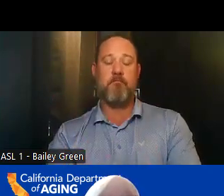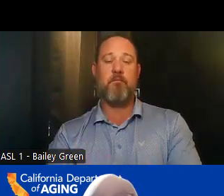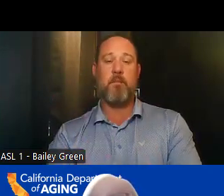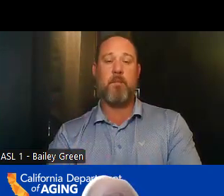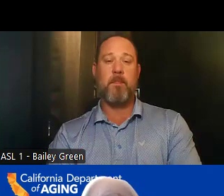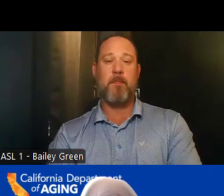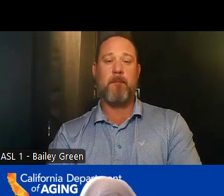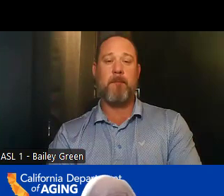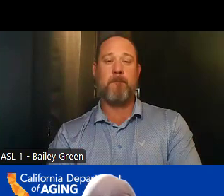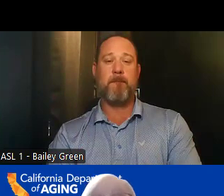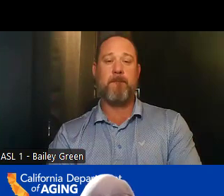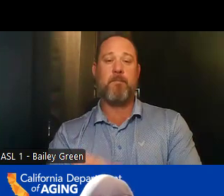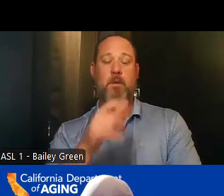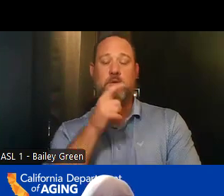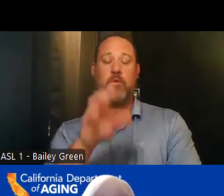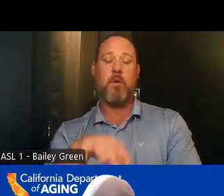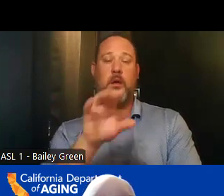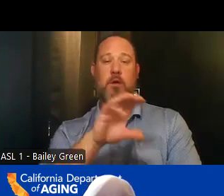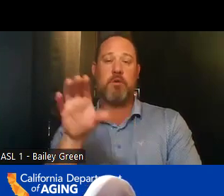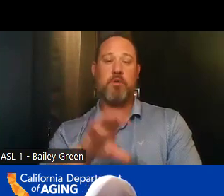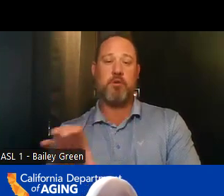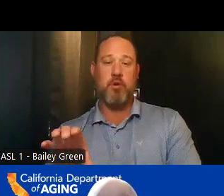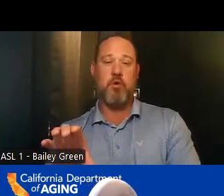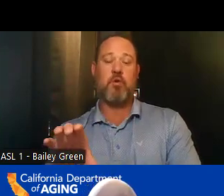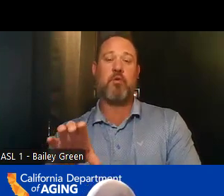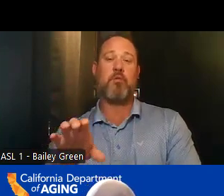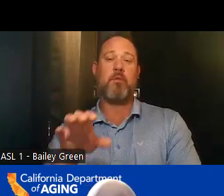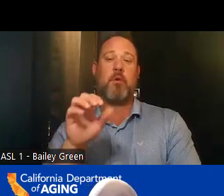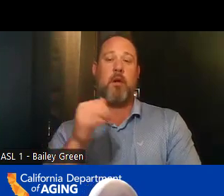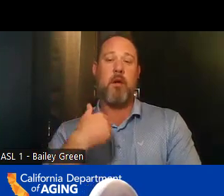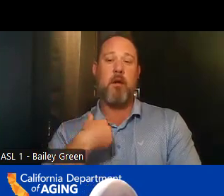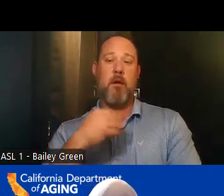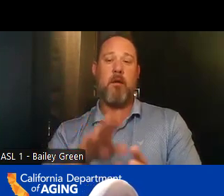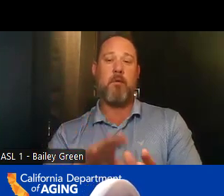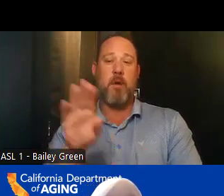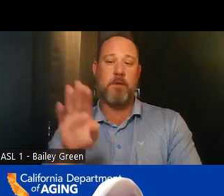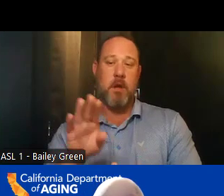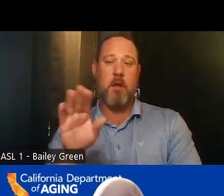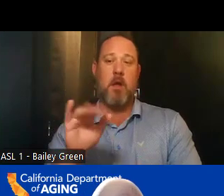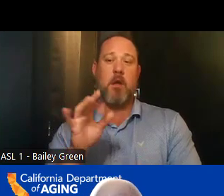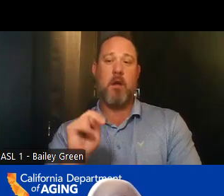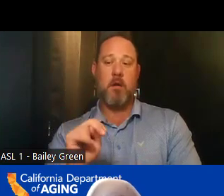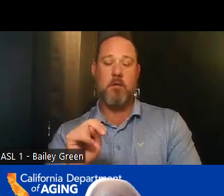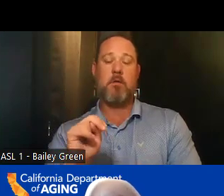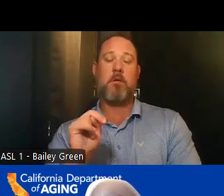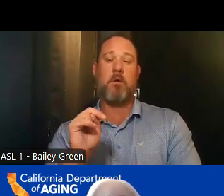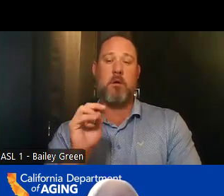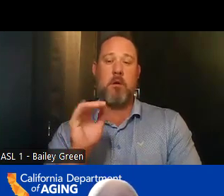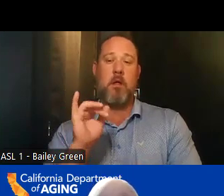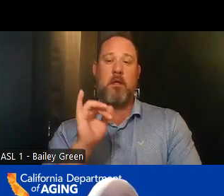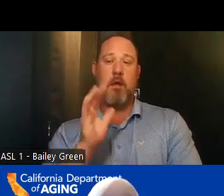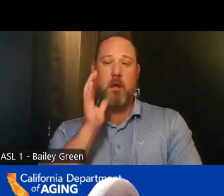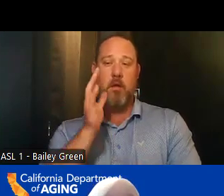And for those of you on the Zoom webinar platform, you have a raised hand icon, and that